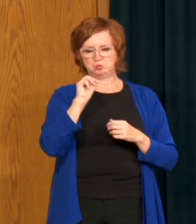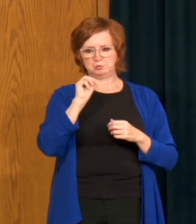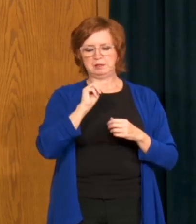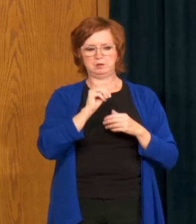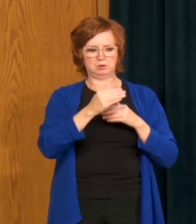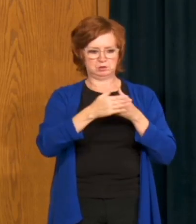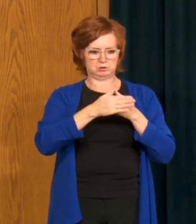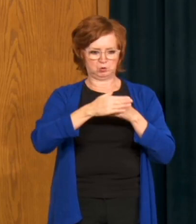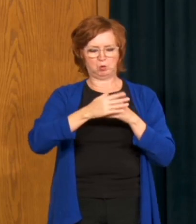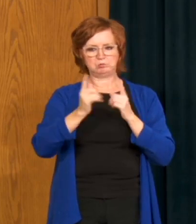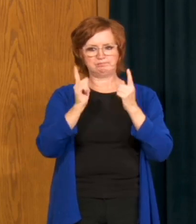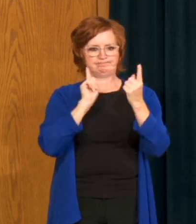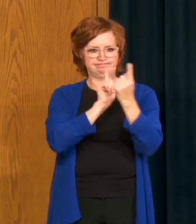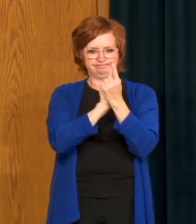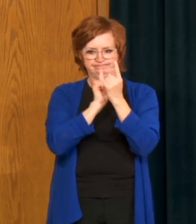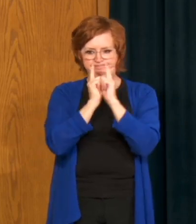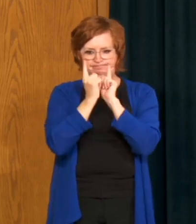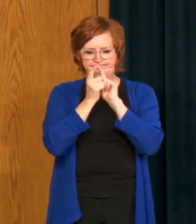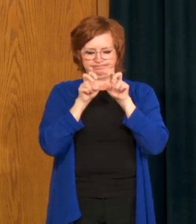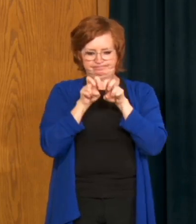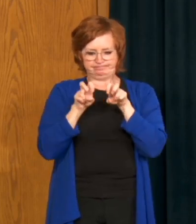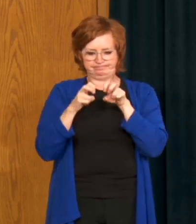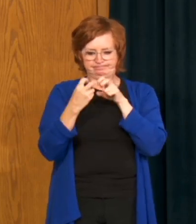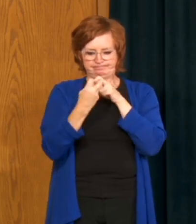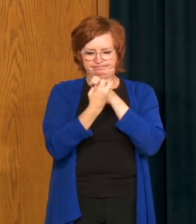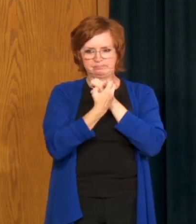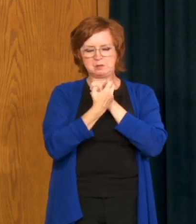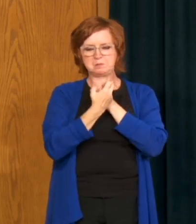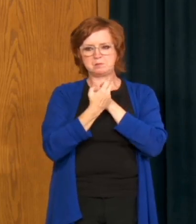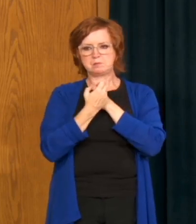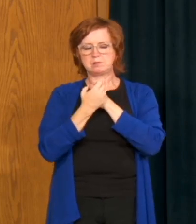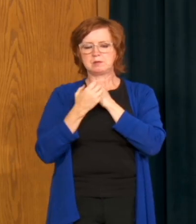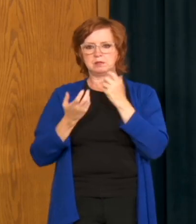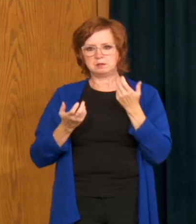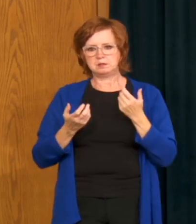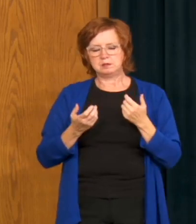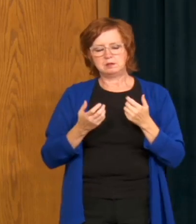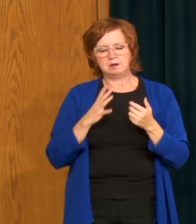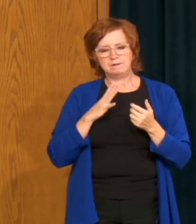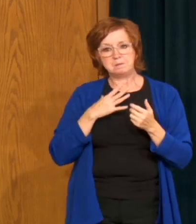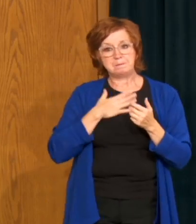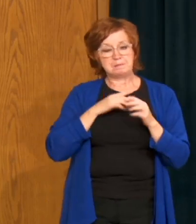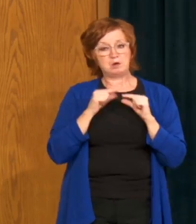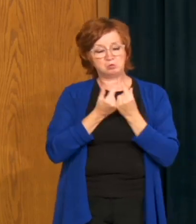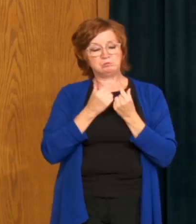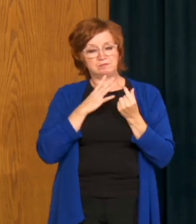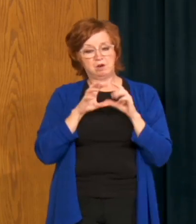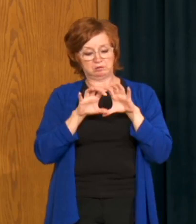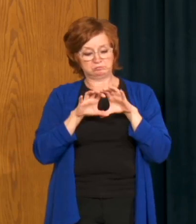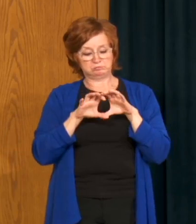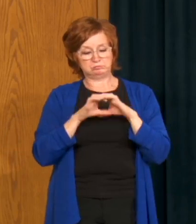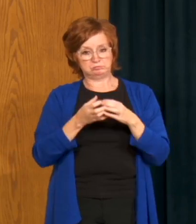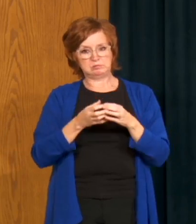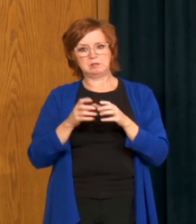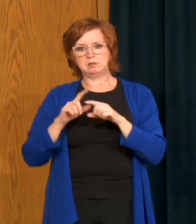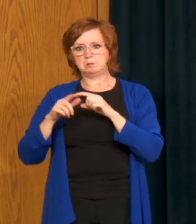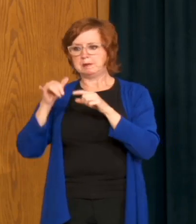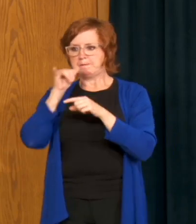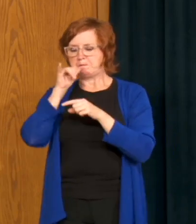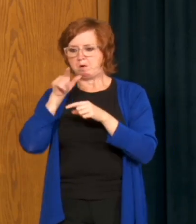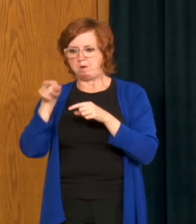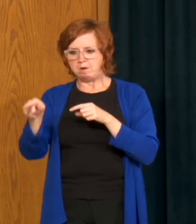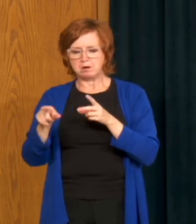we are, it's fine if you're in a social bubble, but if you're in a restaurant or bar and outside of the social bubble, I think that's where we just